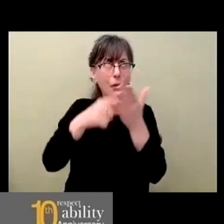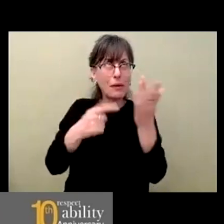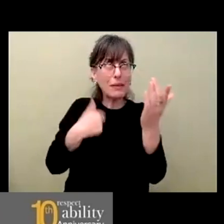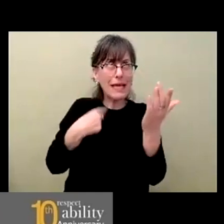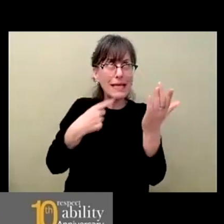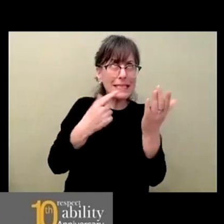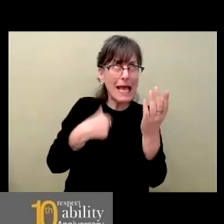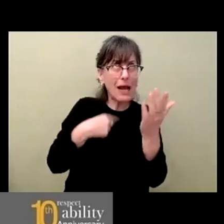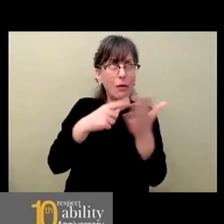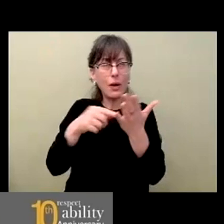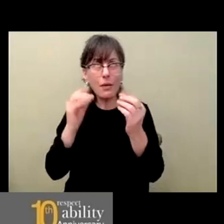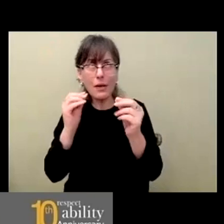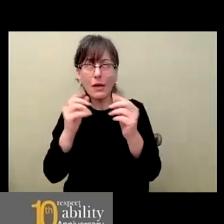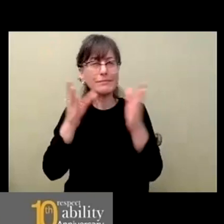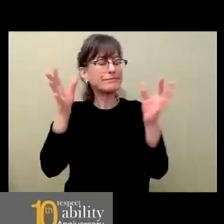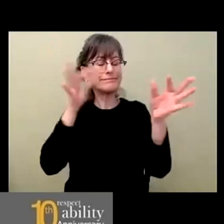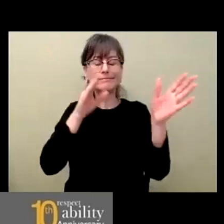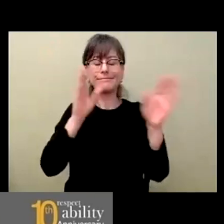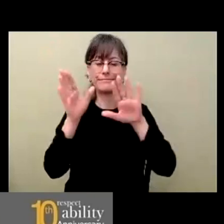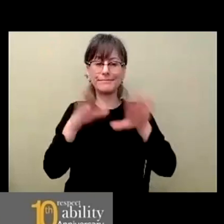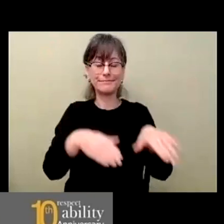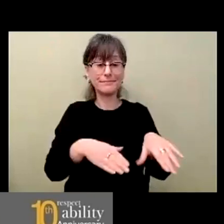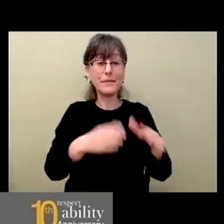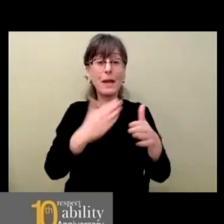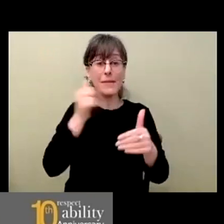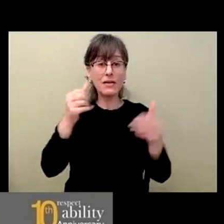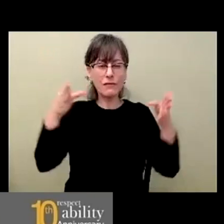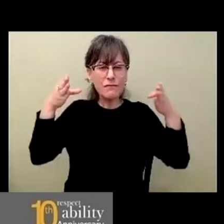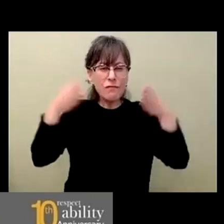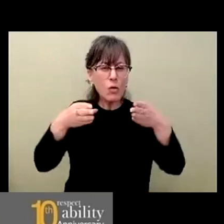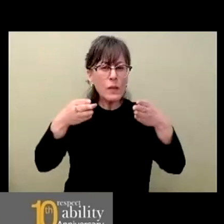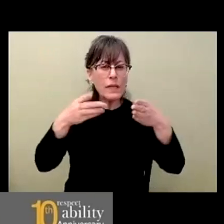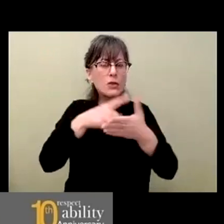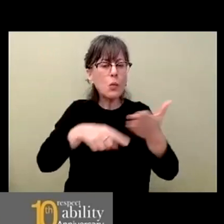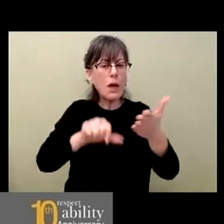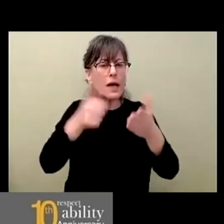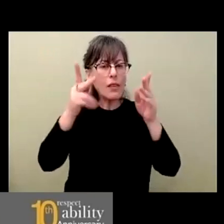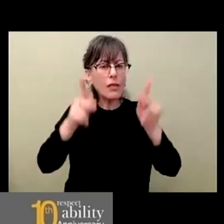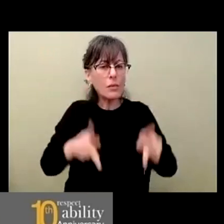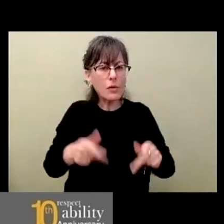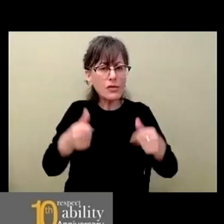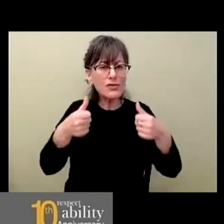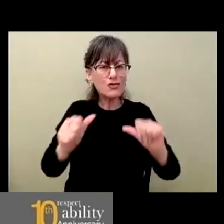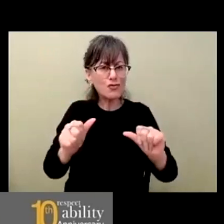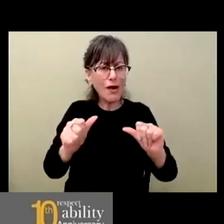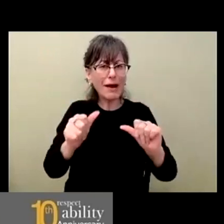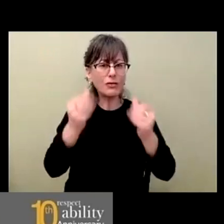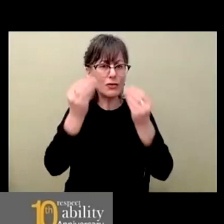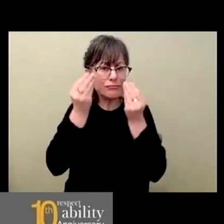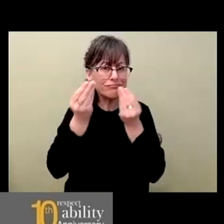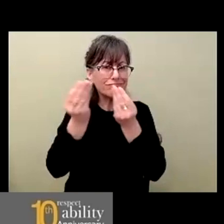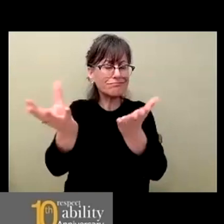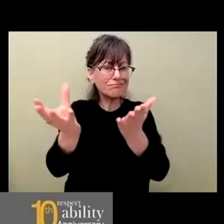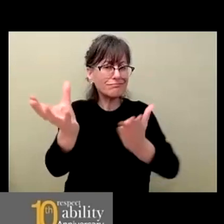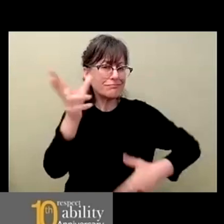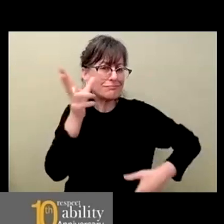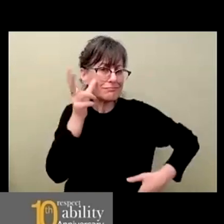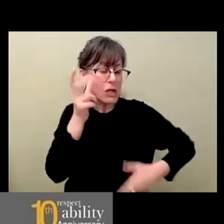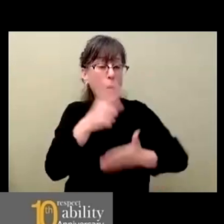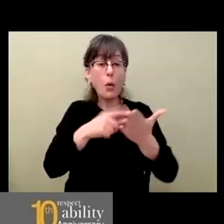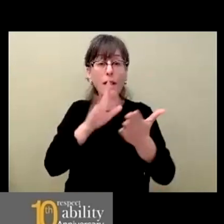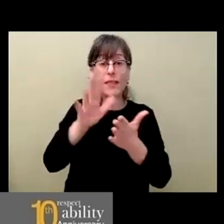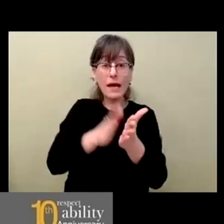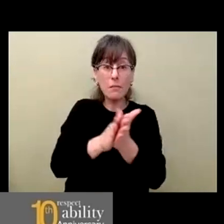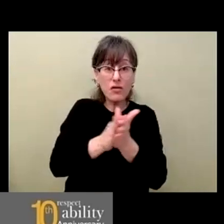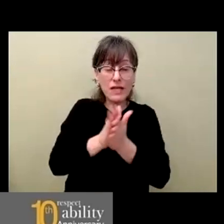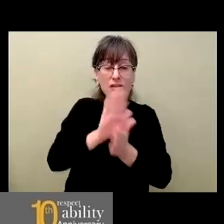really hearing and focusing on what the other person is trying to say, what is motivating them, what their